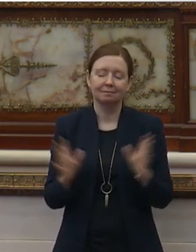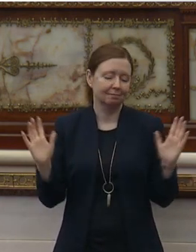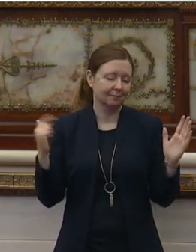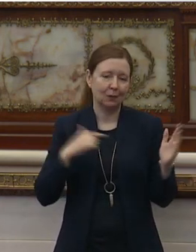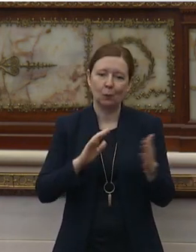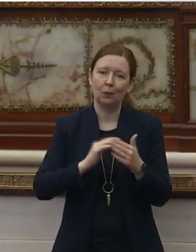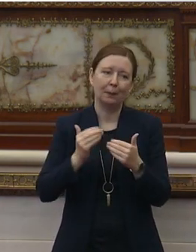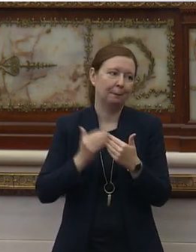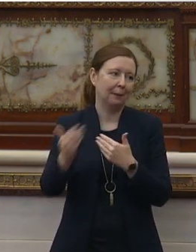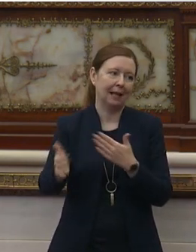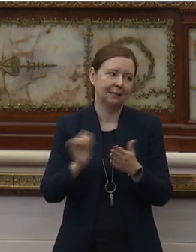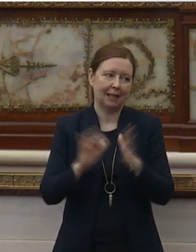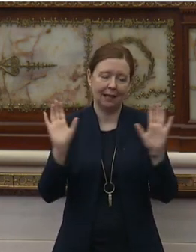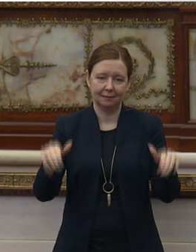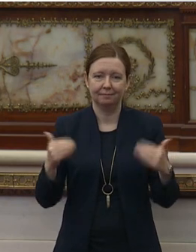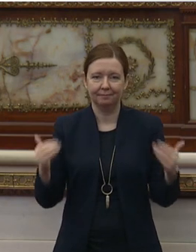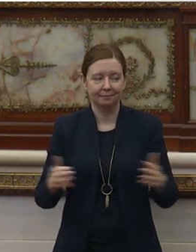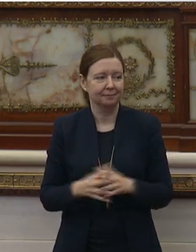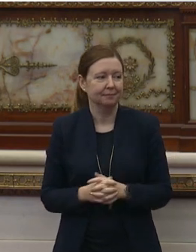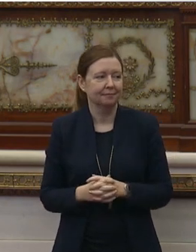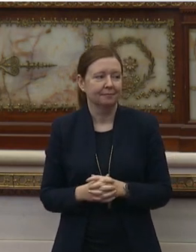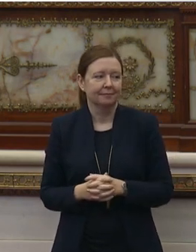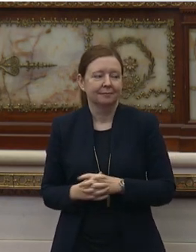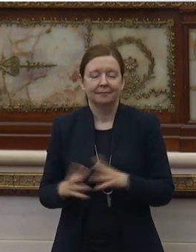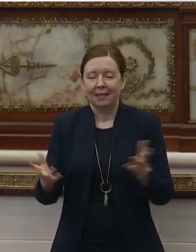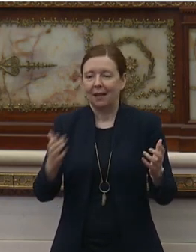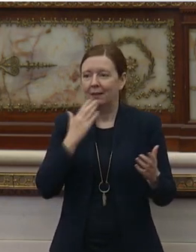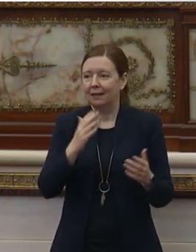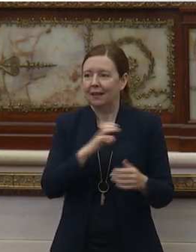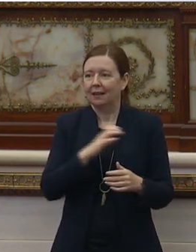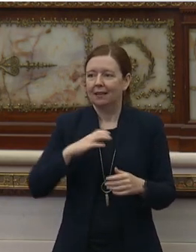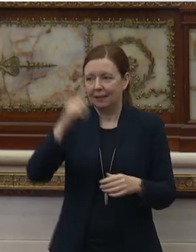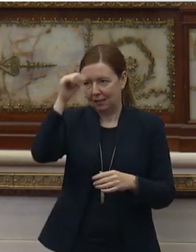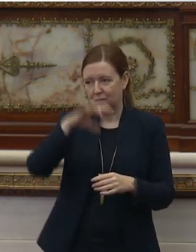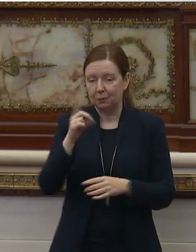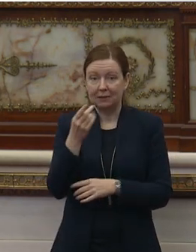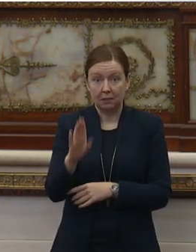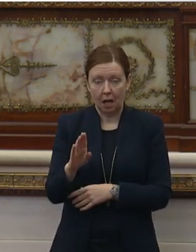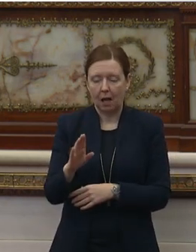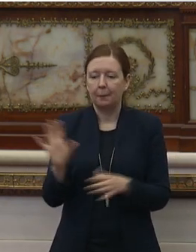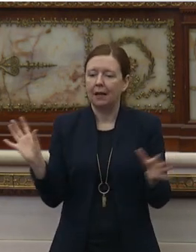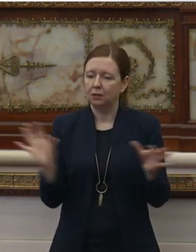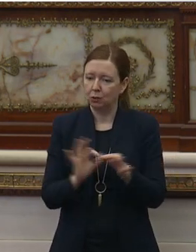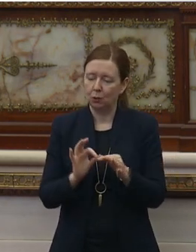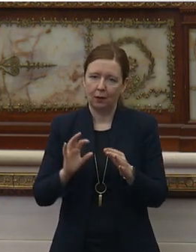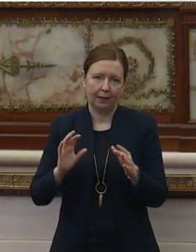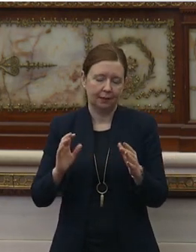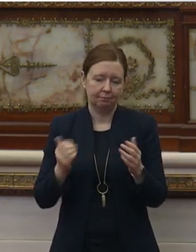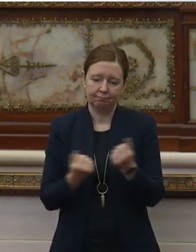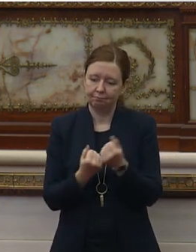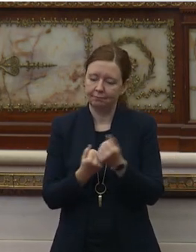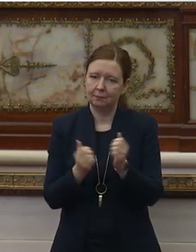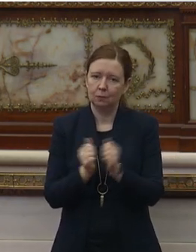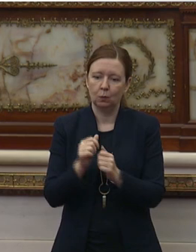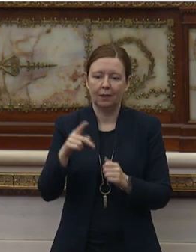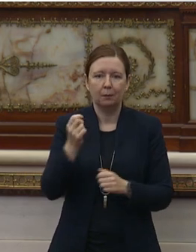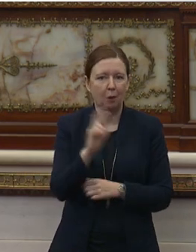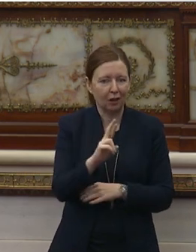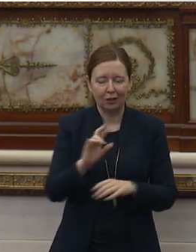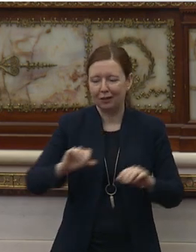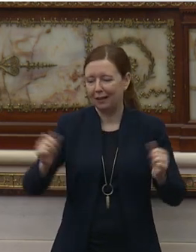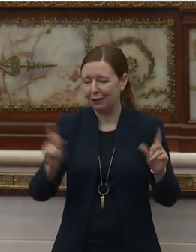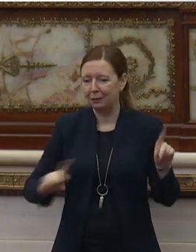way past that last year. I want to thank Councilman Dom and join the choir with Parker and others